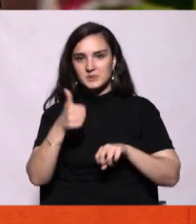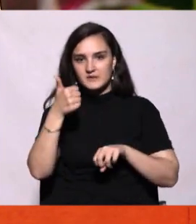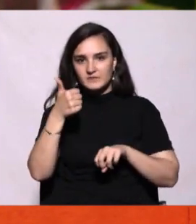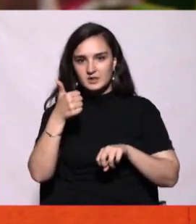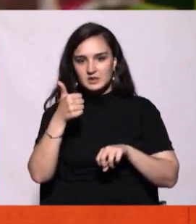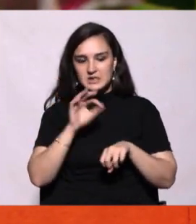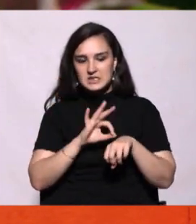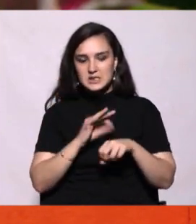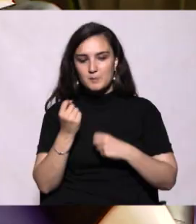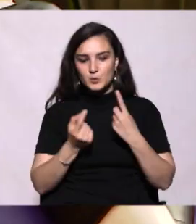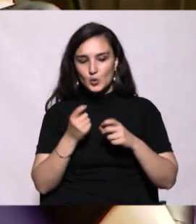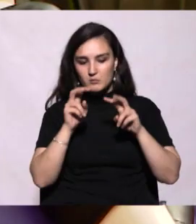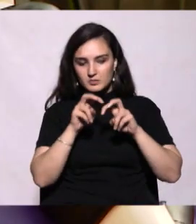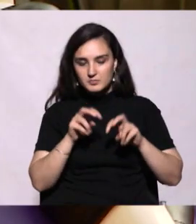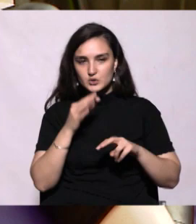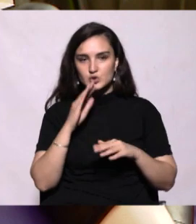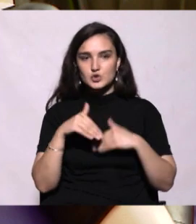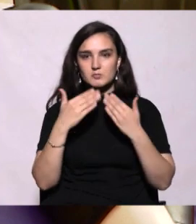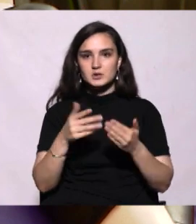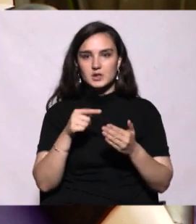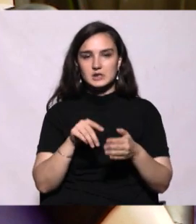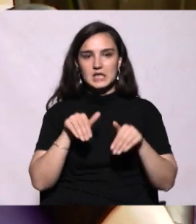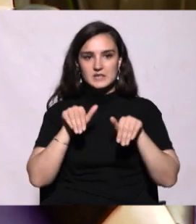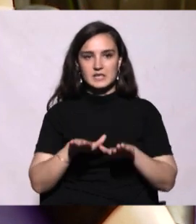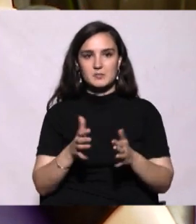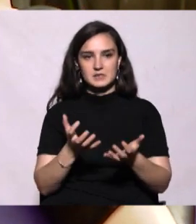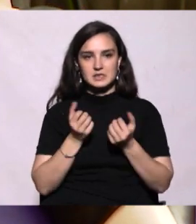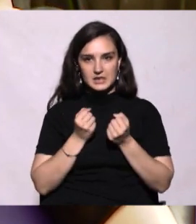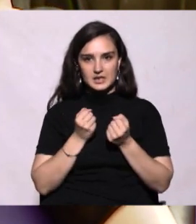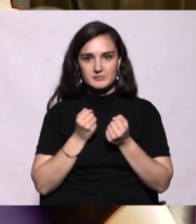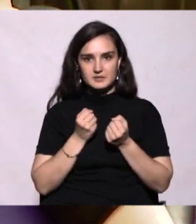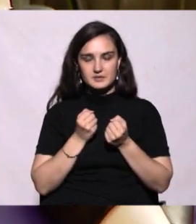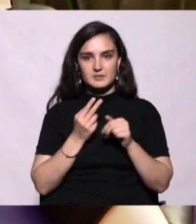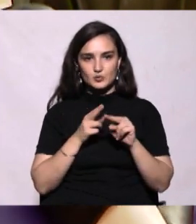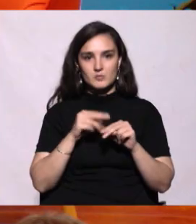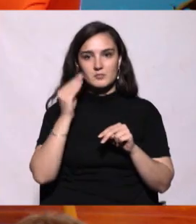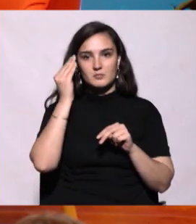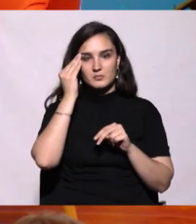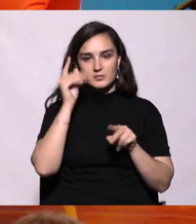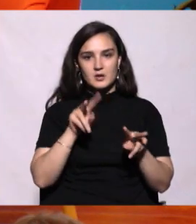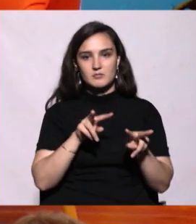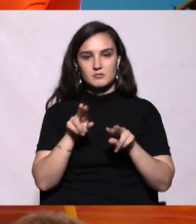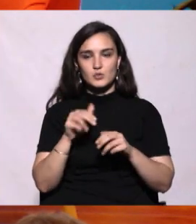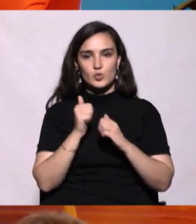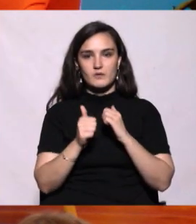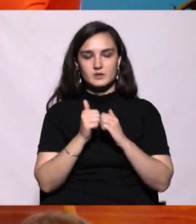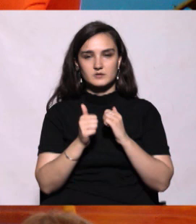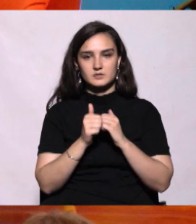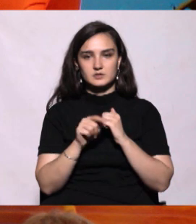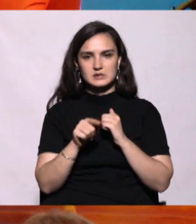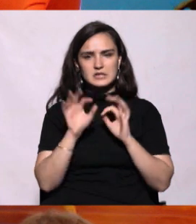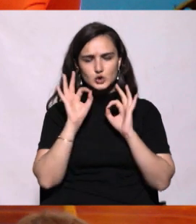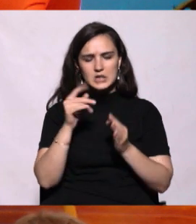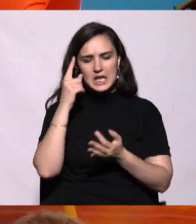examining the symptoms and then making a conclusion, okay? So, and the idea seems to be that there is always a